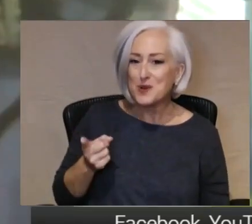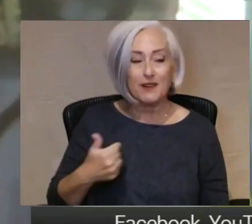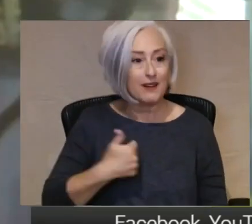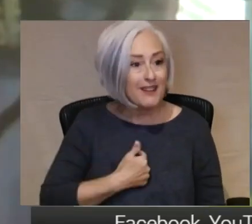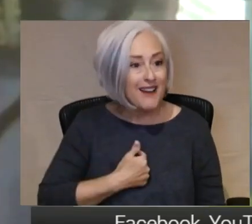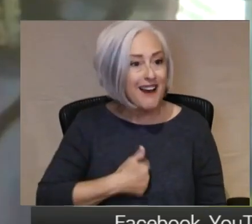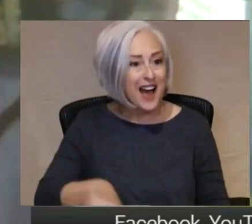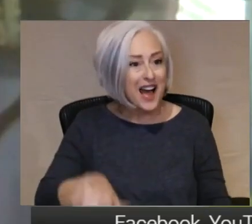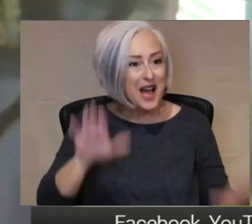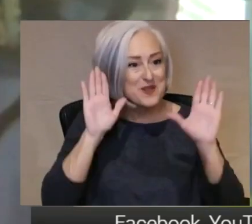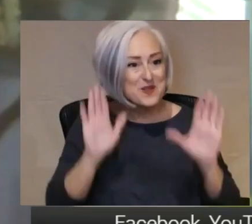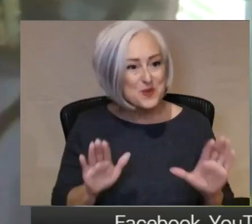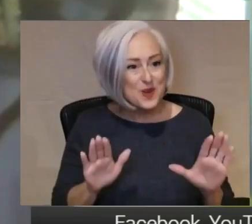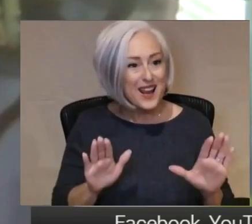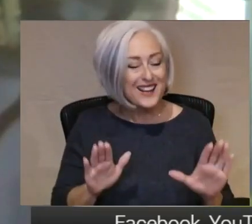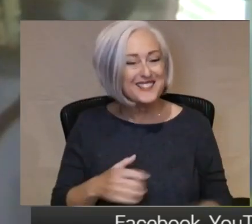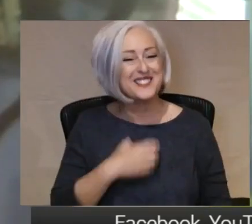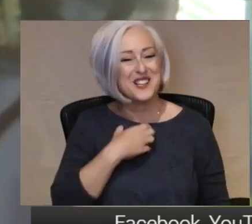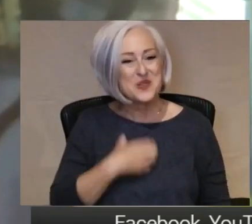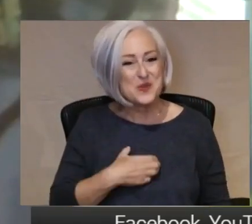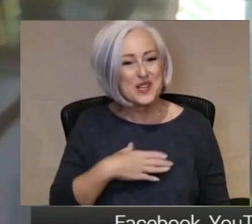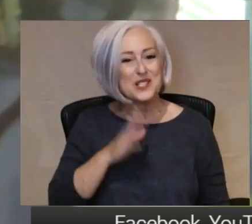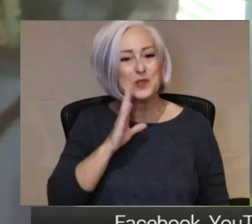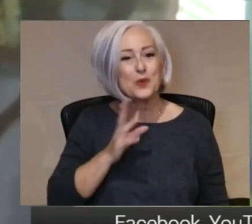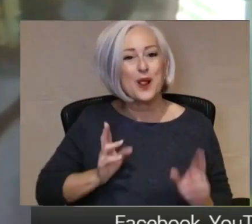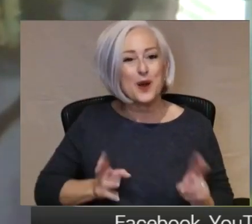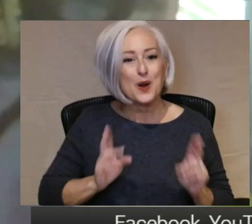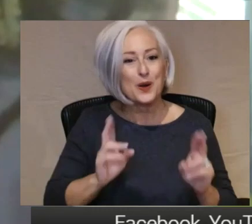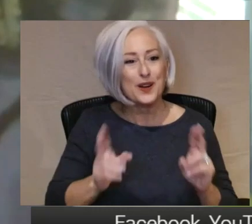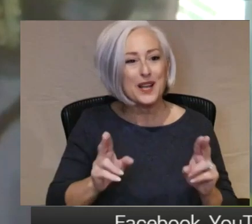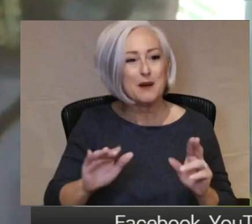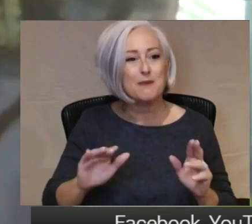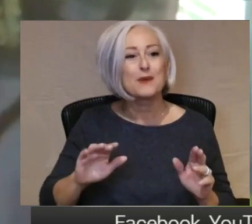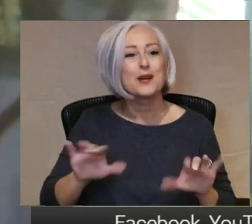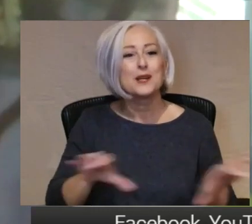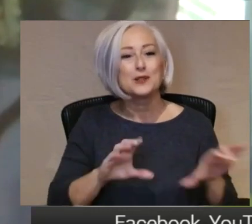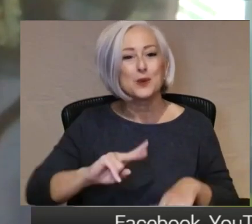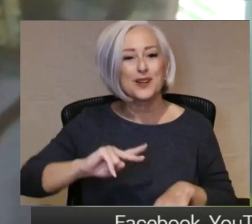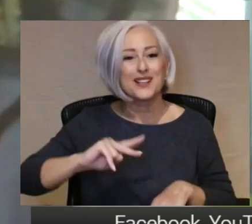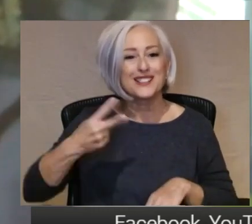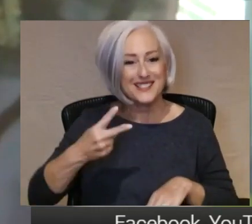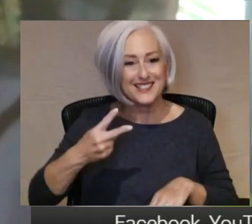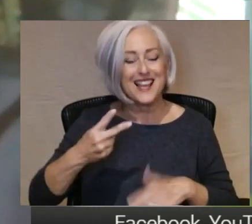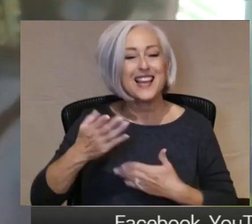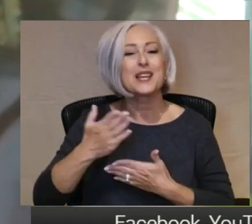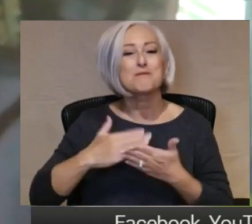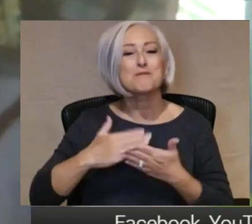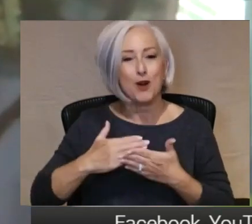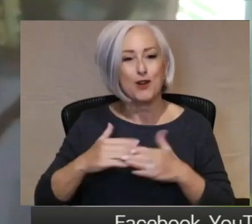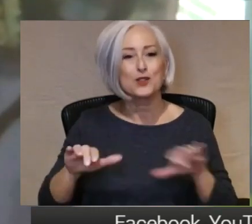I wish they'd hurry up and prove the second side so that I could have my right hand done also.